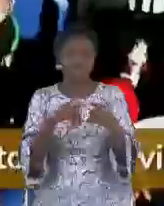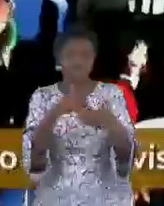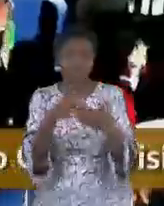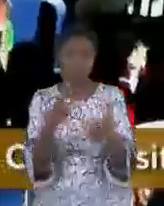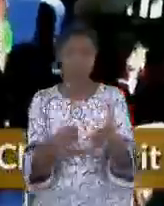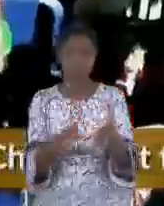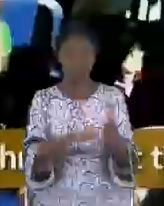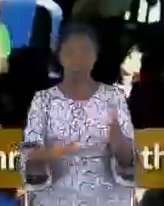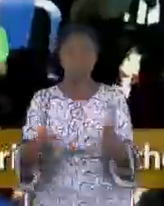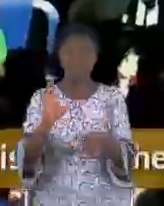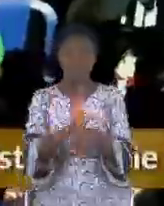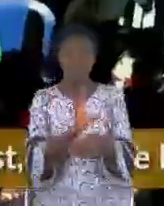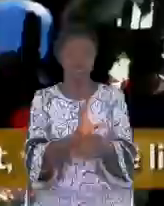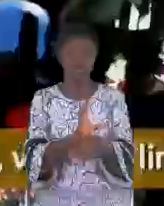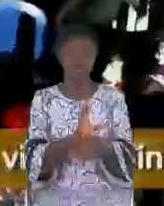Please,